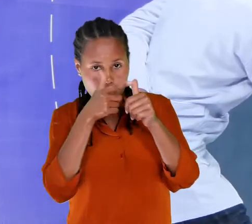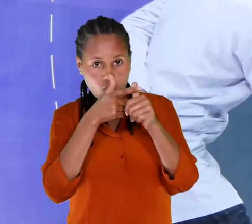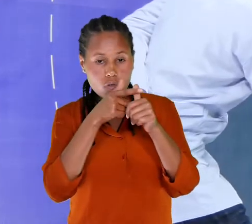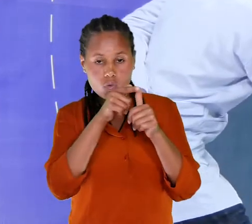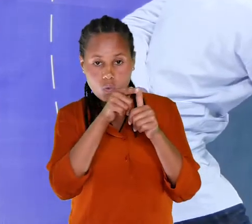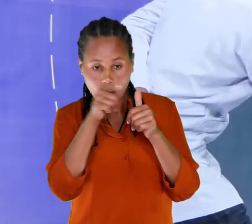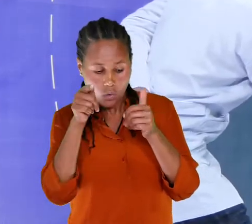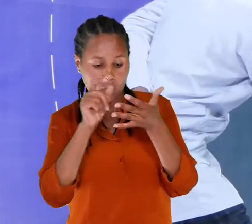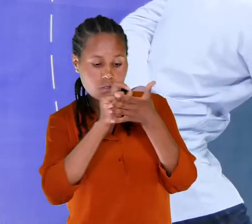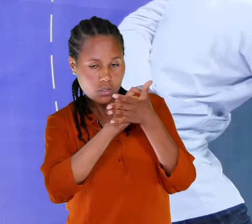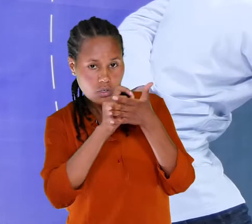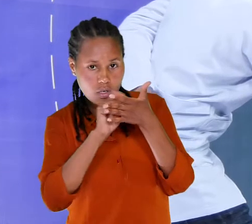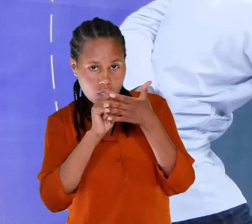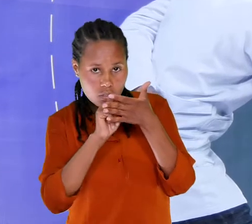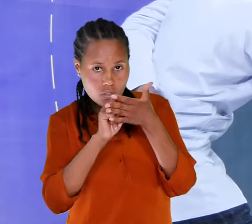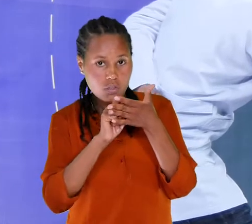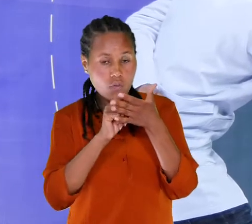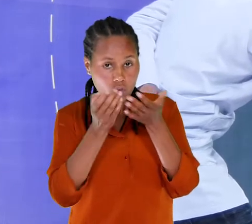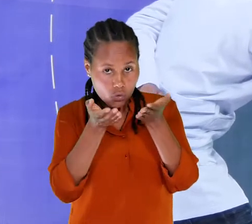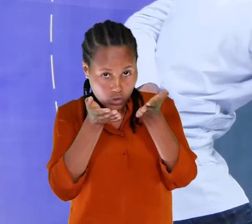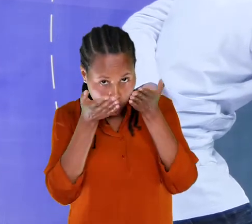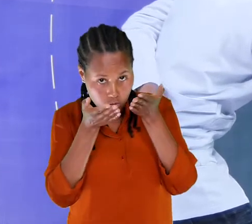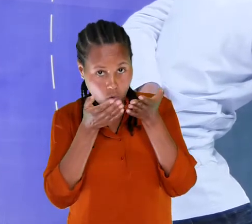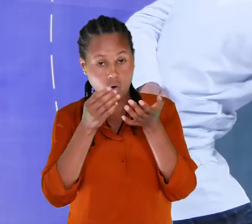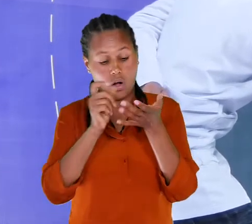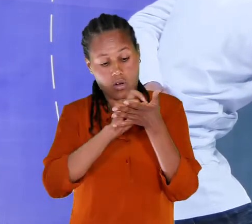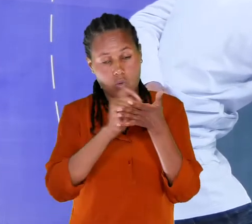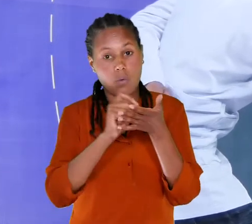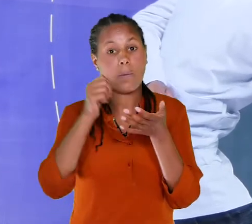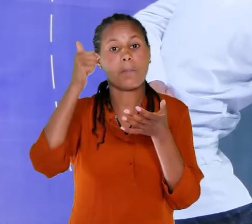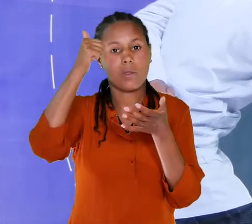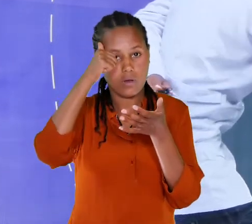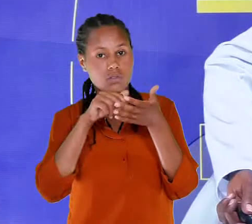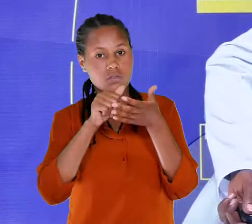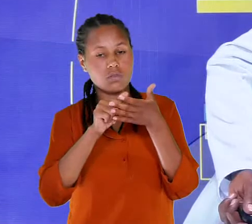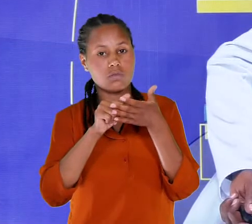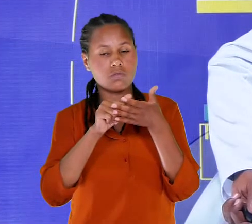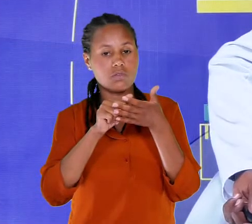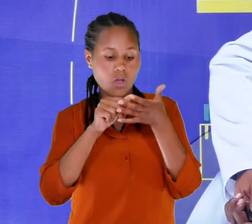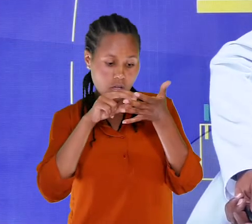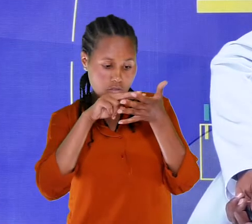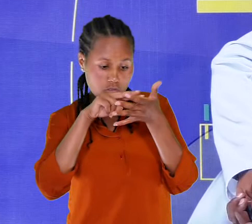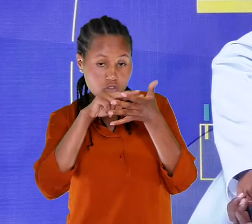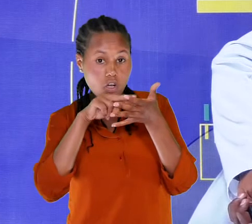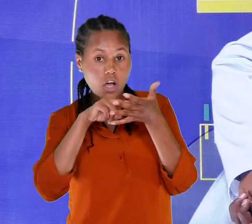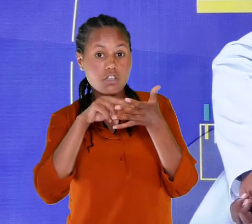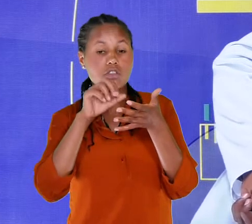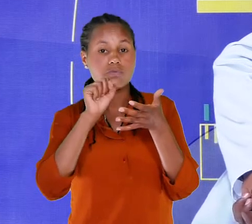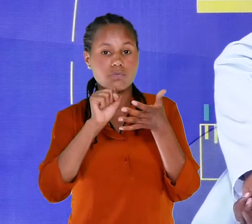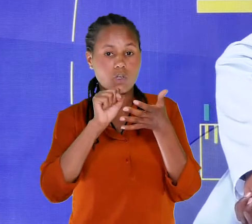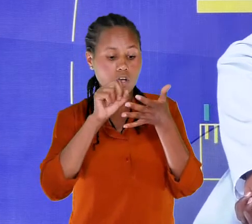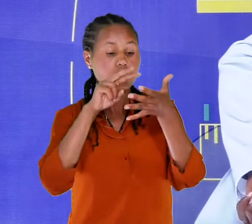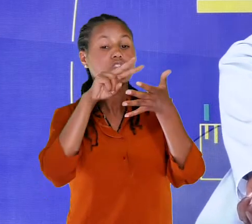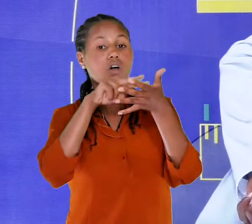write Araga if you want, or he, Araga is studies,